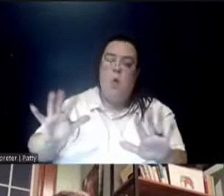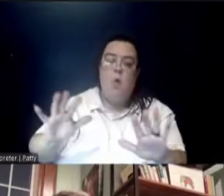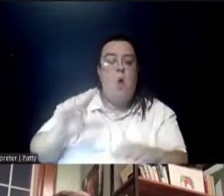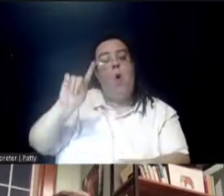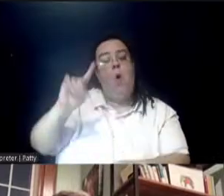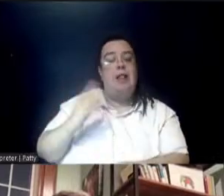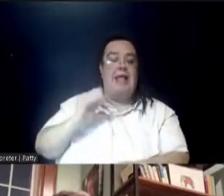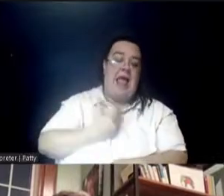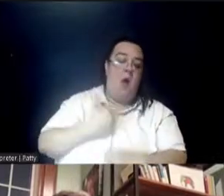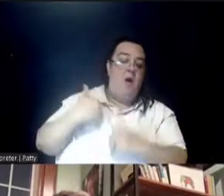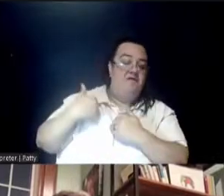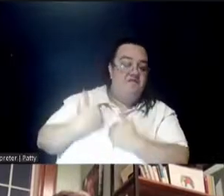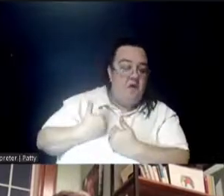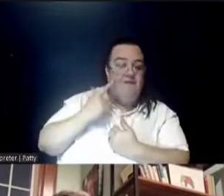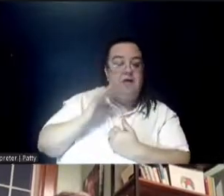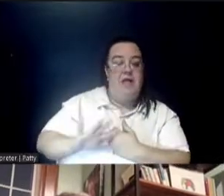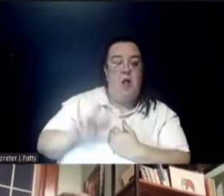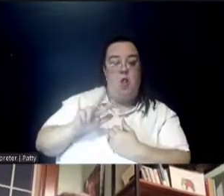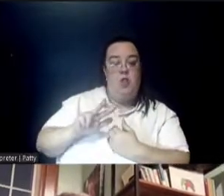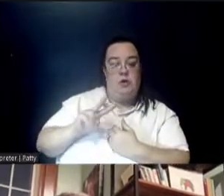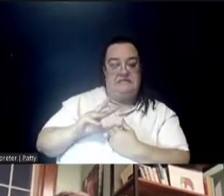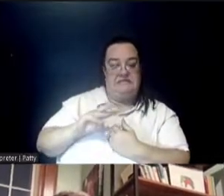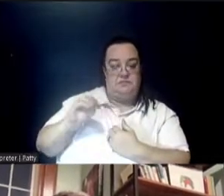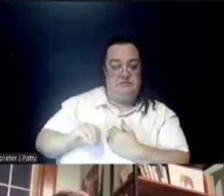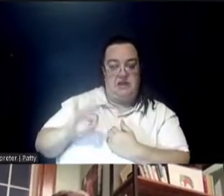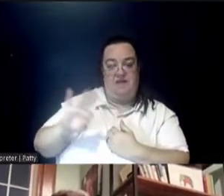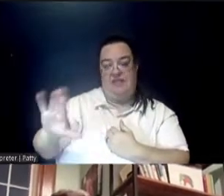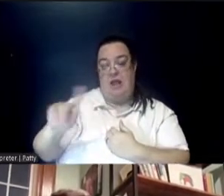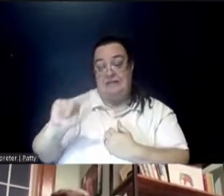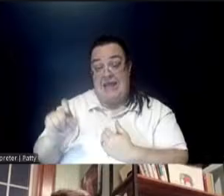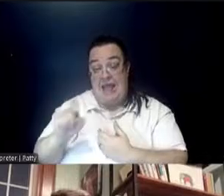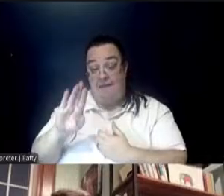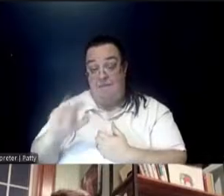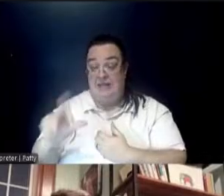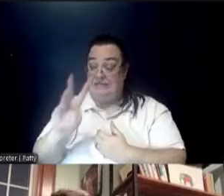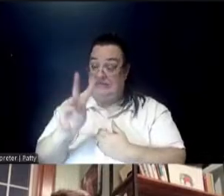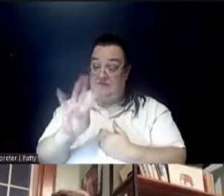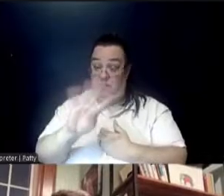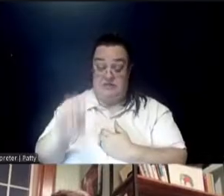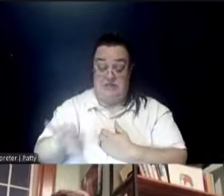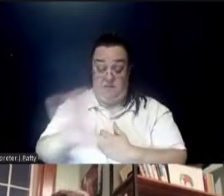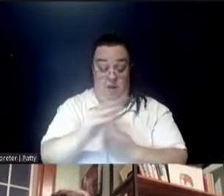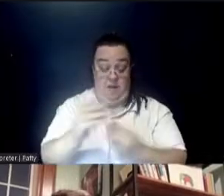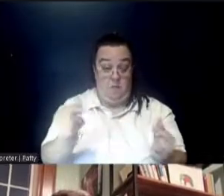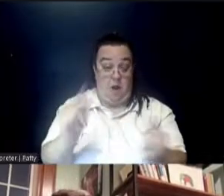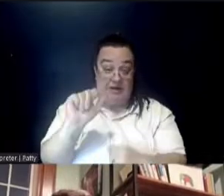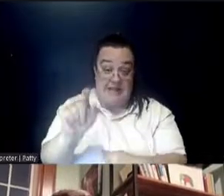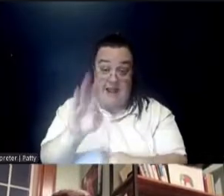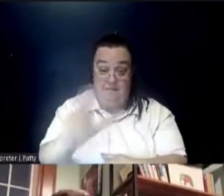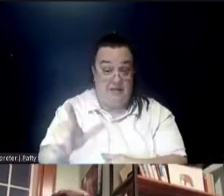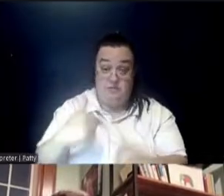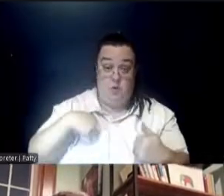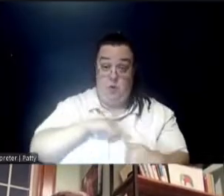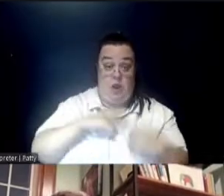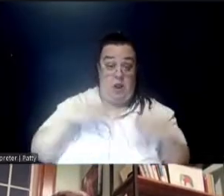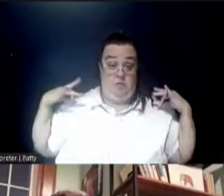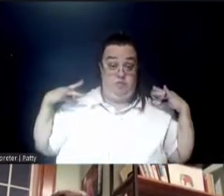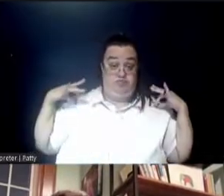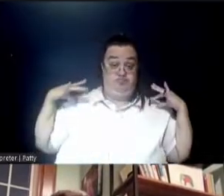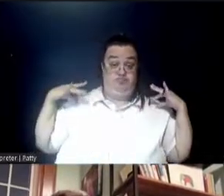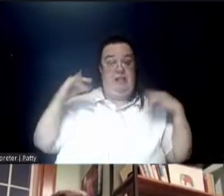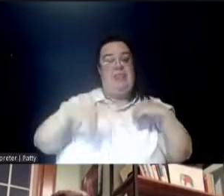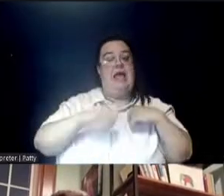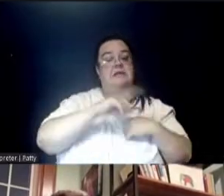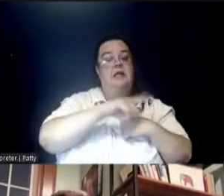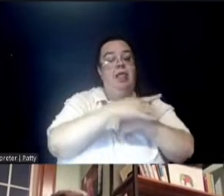about 36% of their tax bill. 64% of your property tax bill is not our fault. It's the fault of the county and the